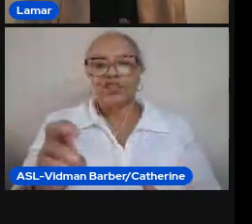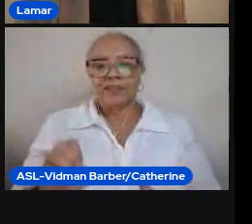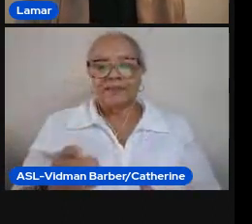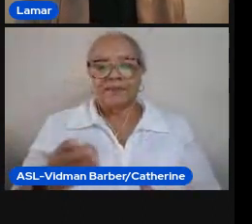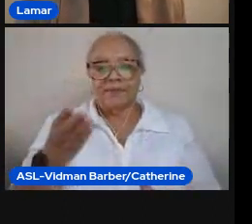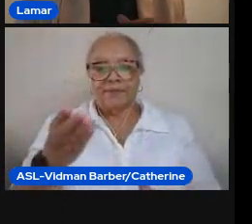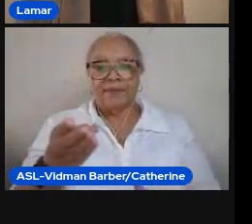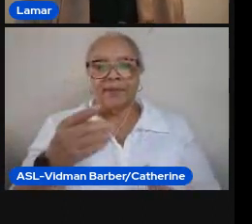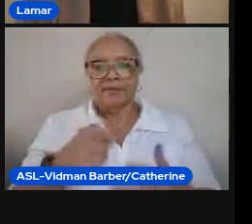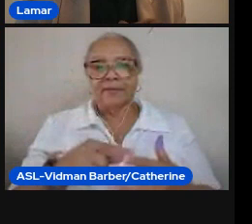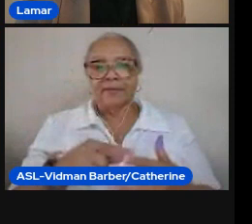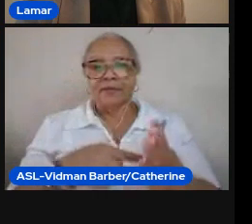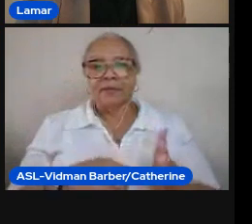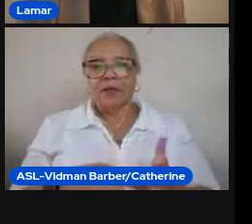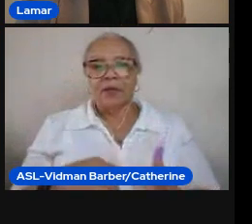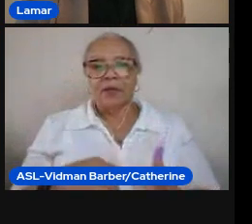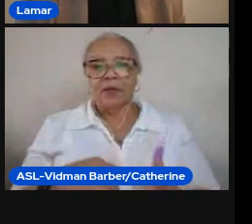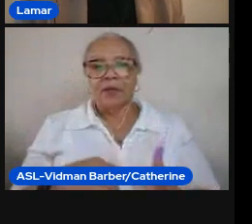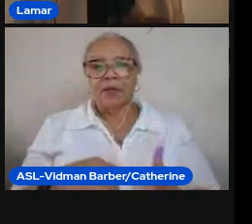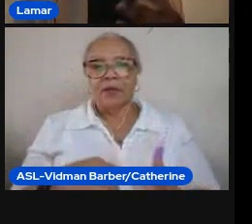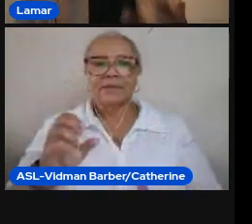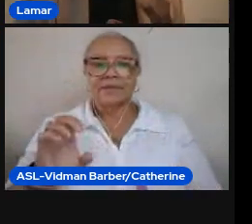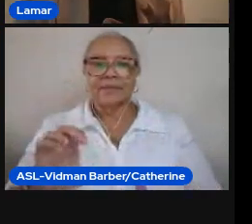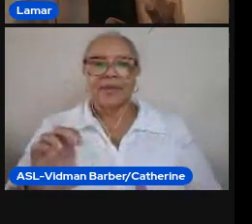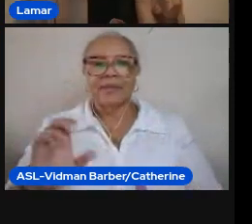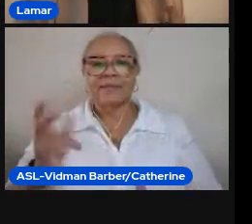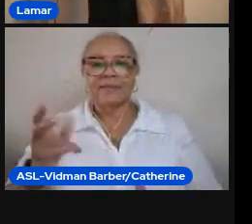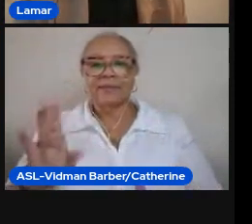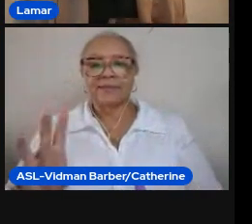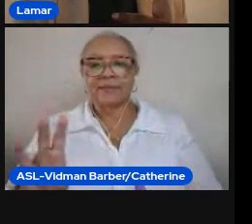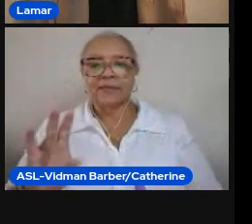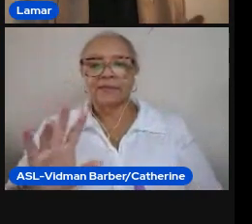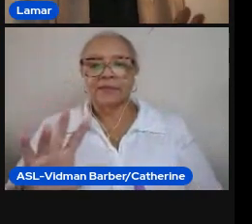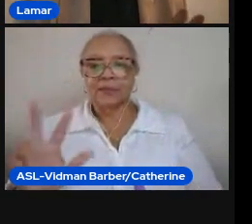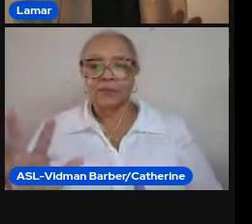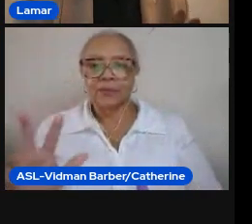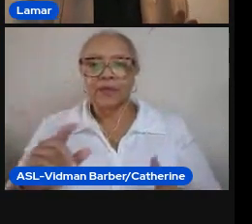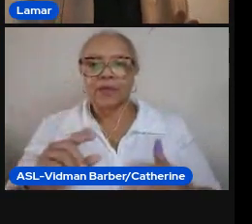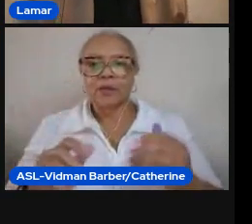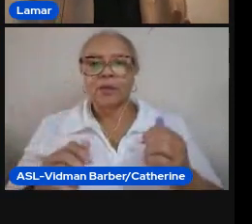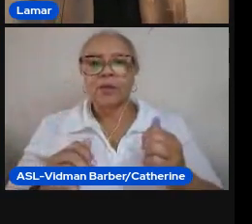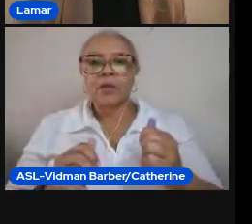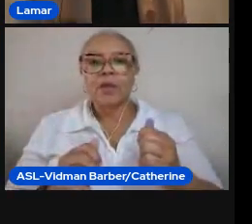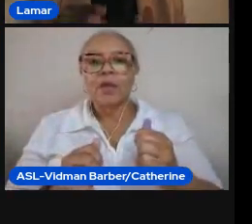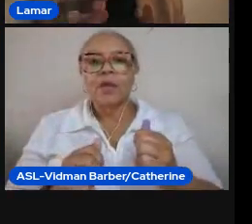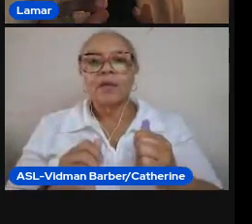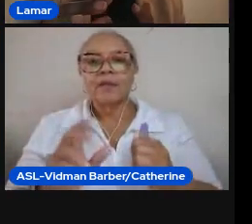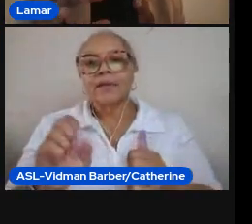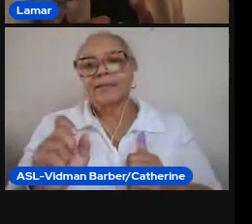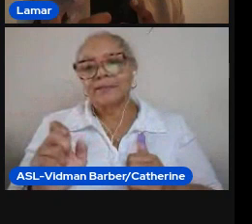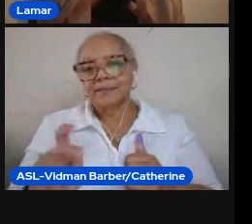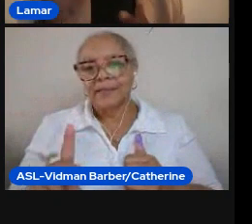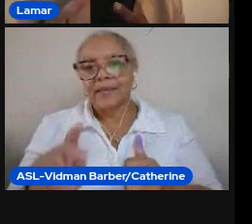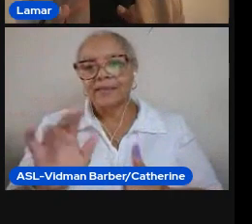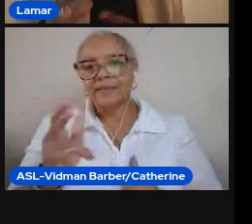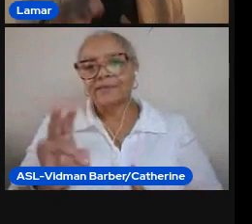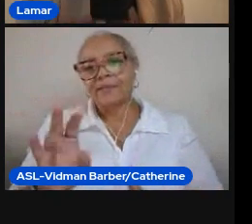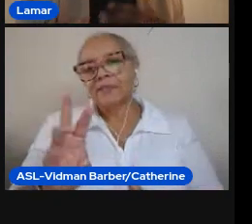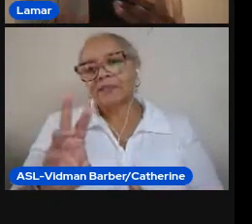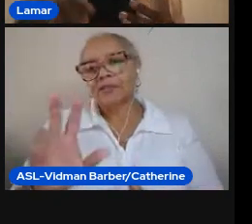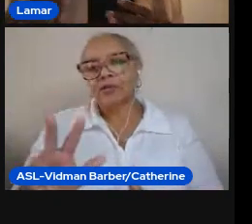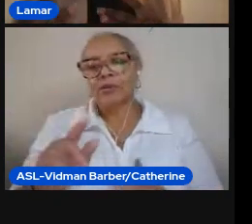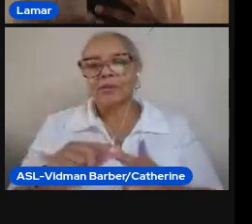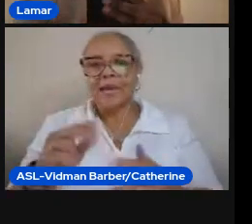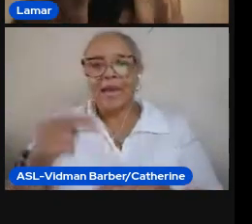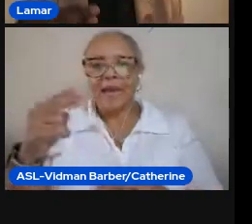is called SAC1753. It was found to be the most highly upregulated gene. Well, technically,